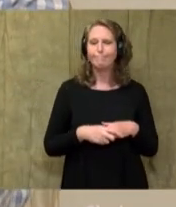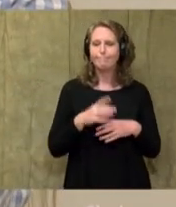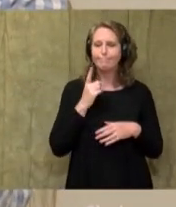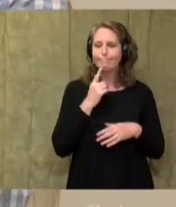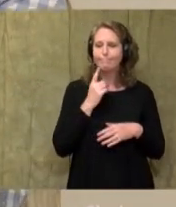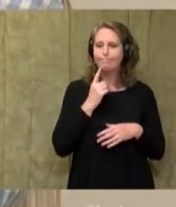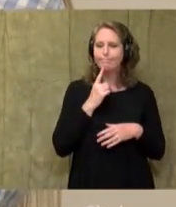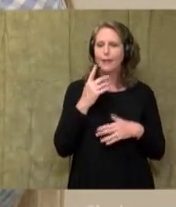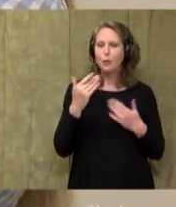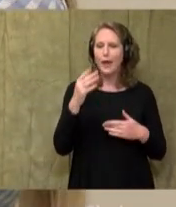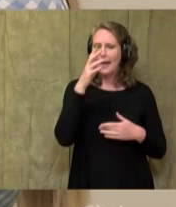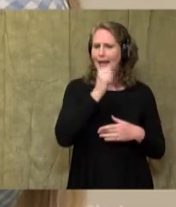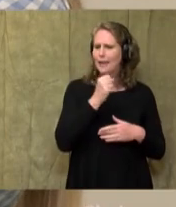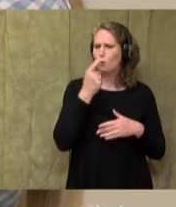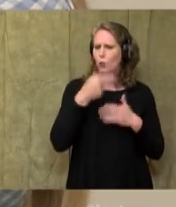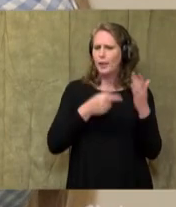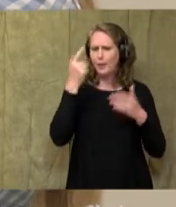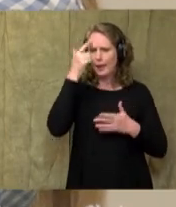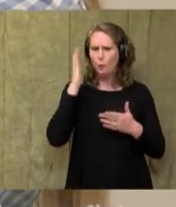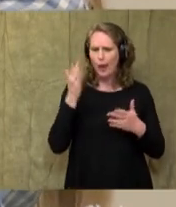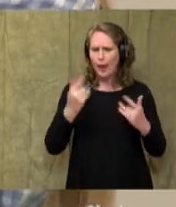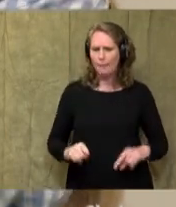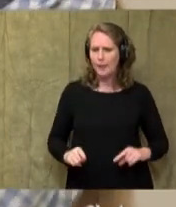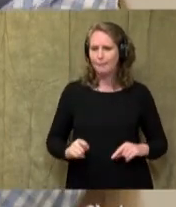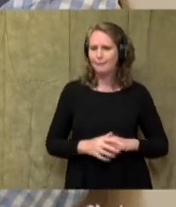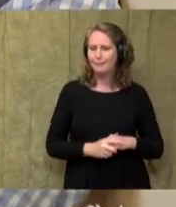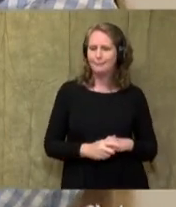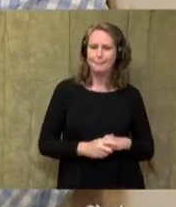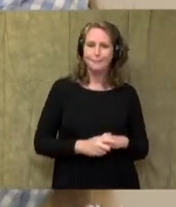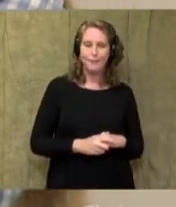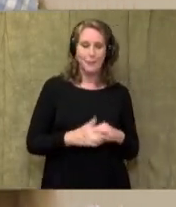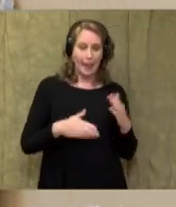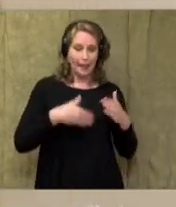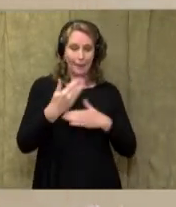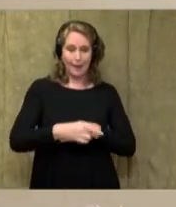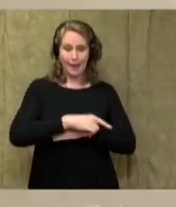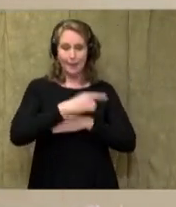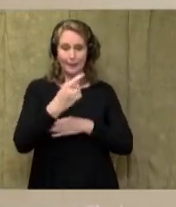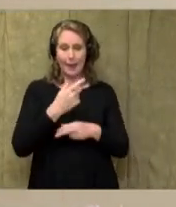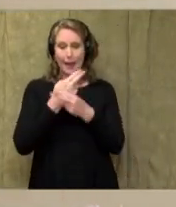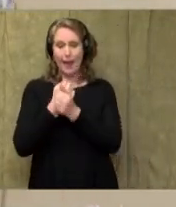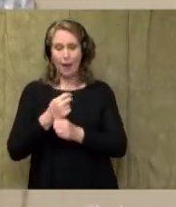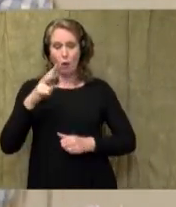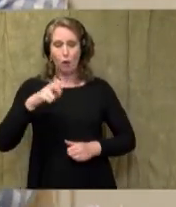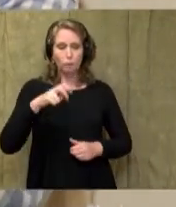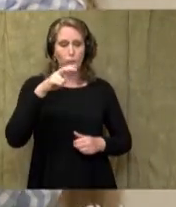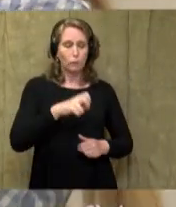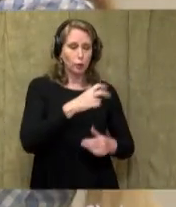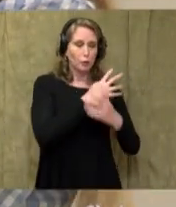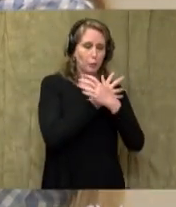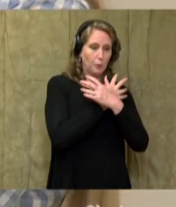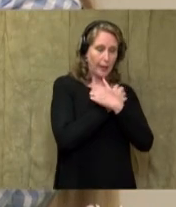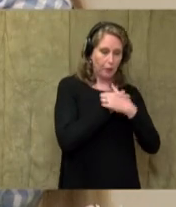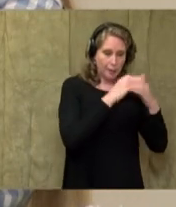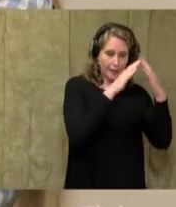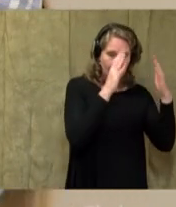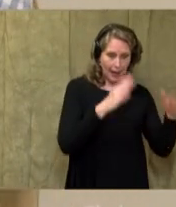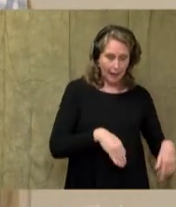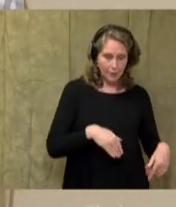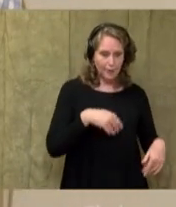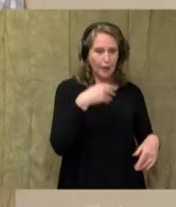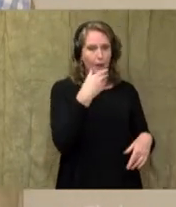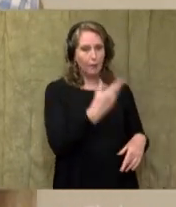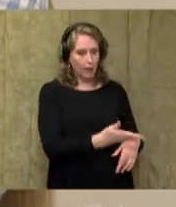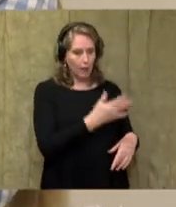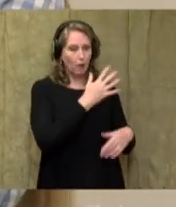Make some guesses, make some predictions. The next day, Hare hopped down the road to Bear's house. Bear,